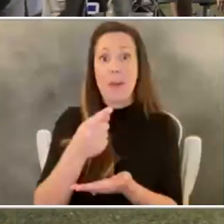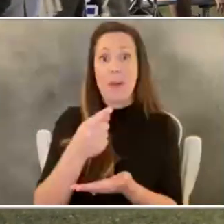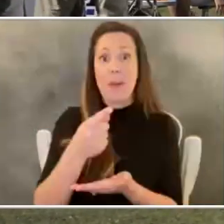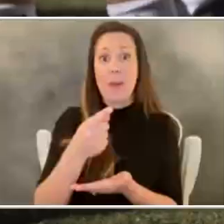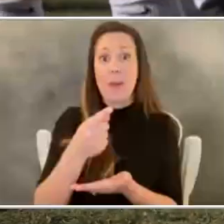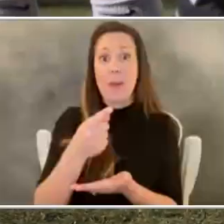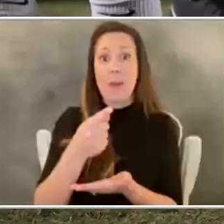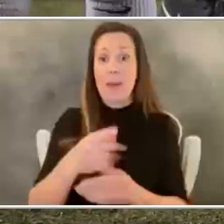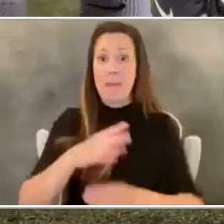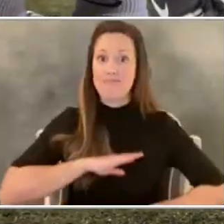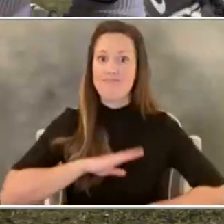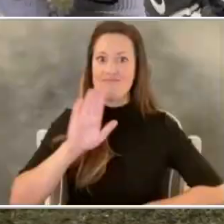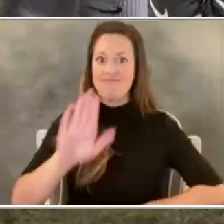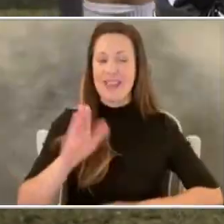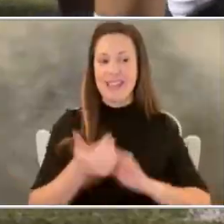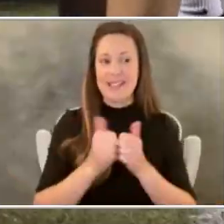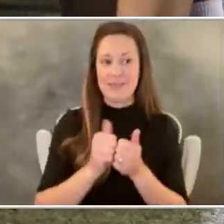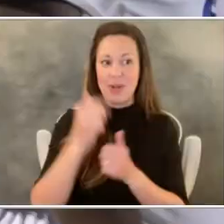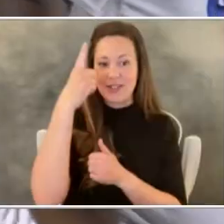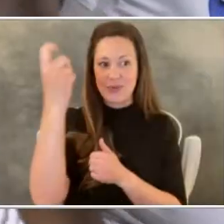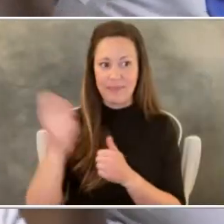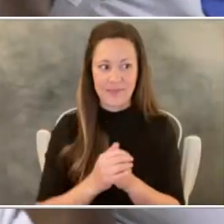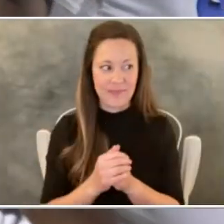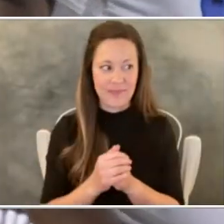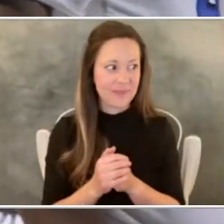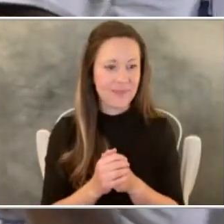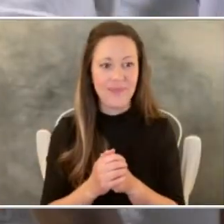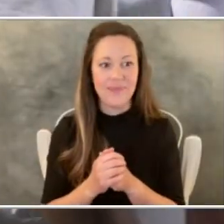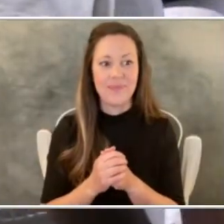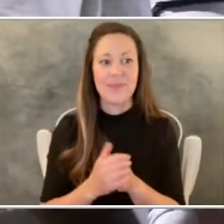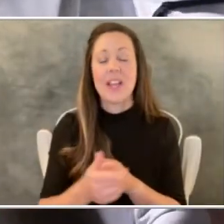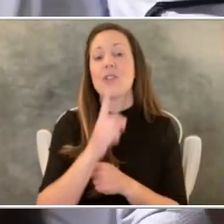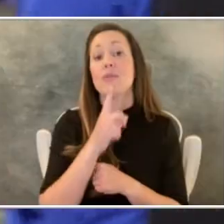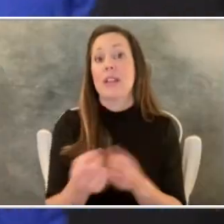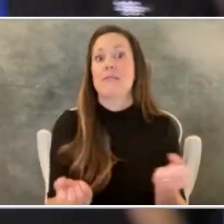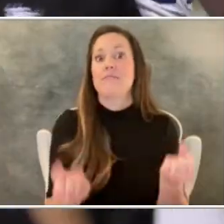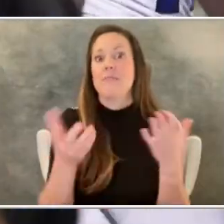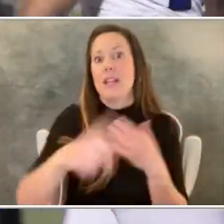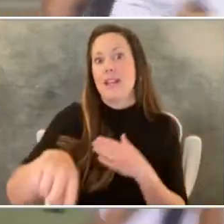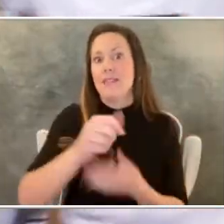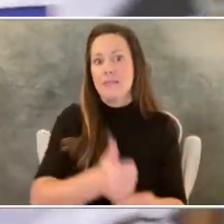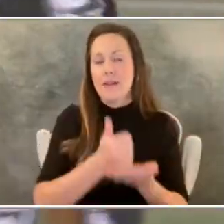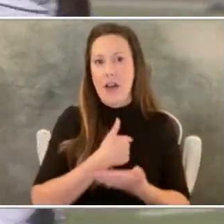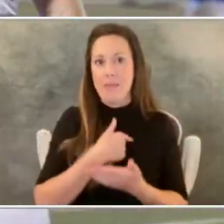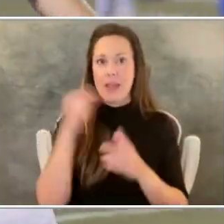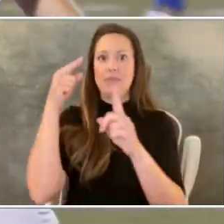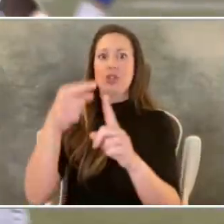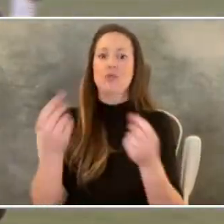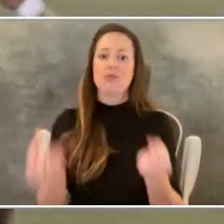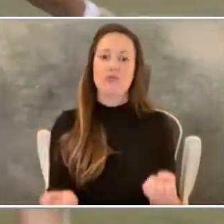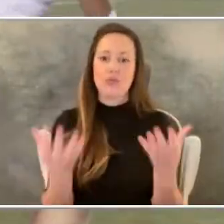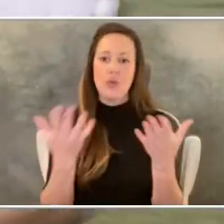they've persevered through so many things just to give me and my sister a better life.